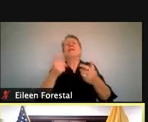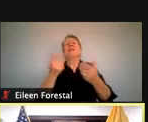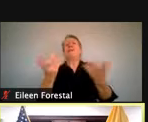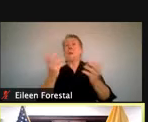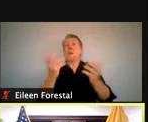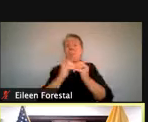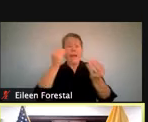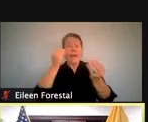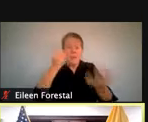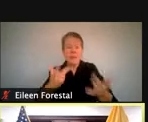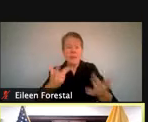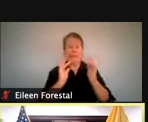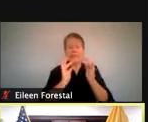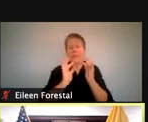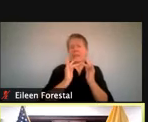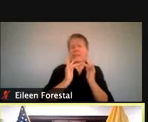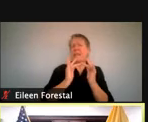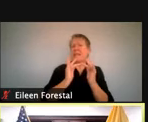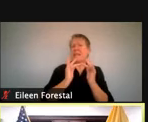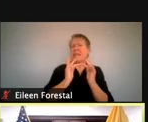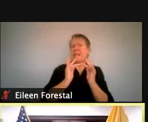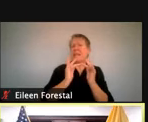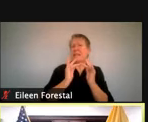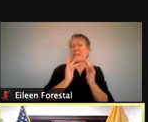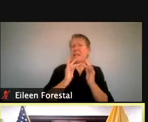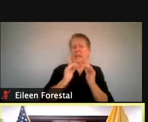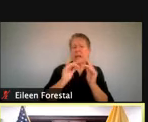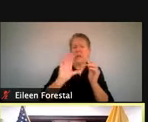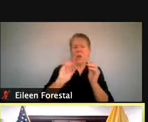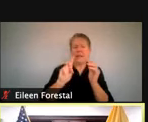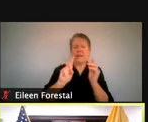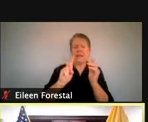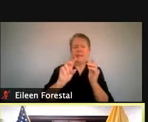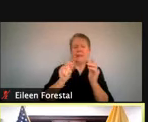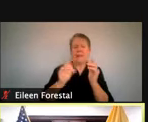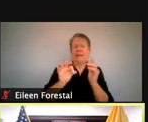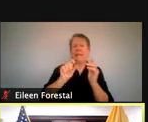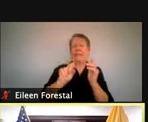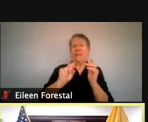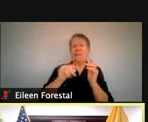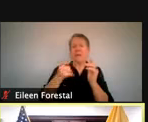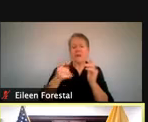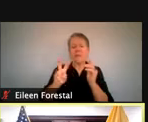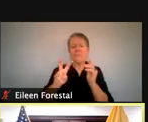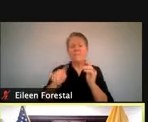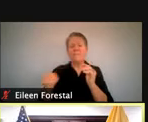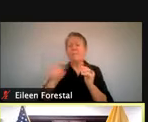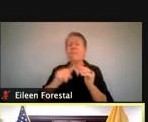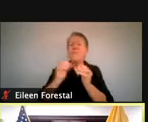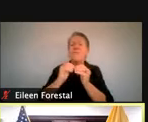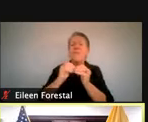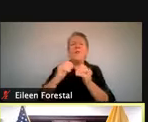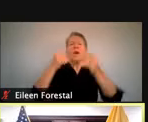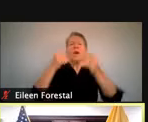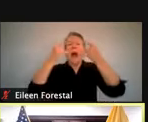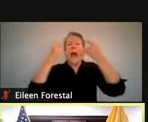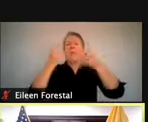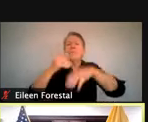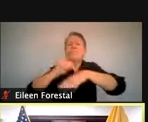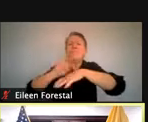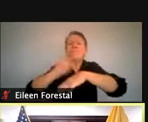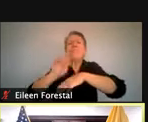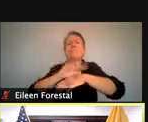COVID-19.nj.gov and click on the link near the top of the page under what you need to know. Again, COVID-19.nj.gov under what you